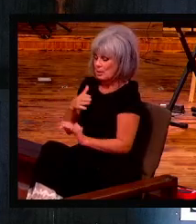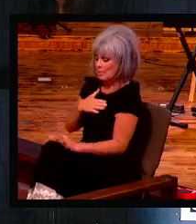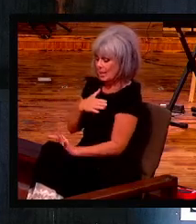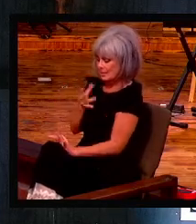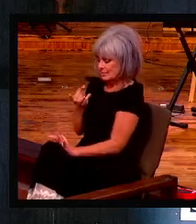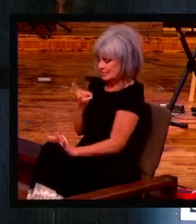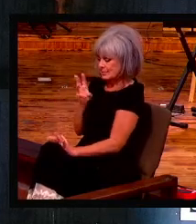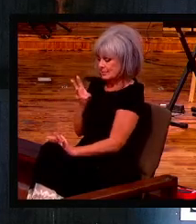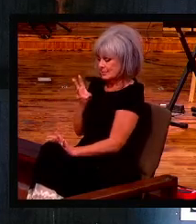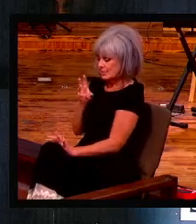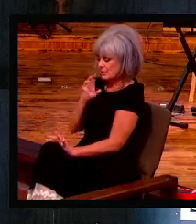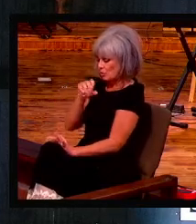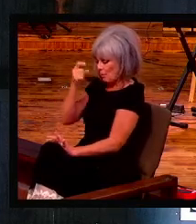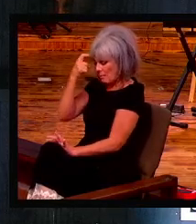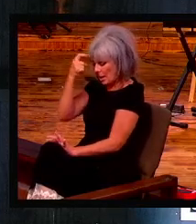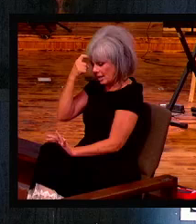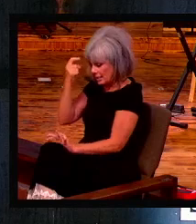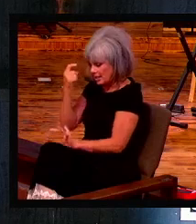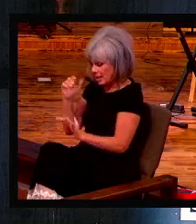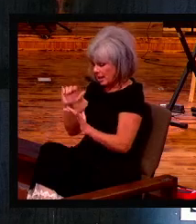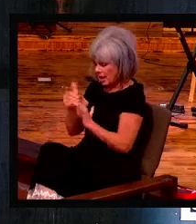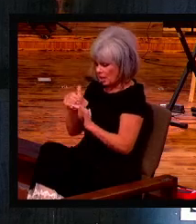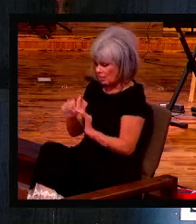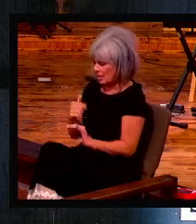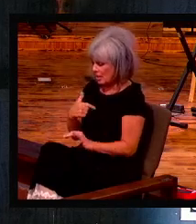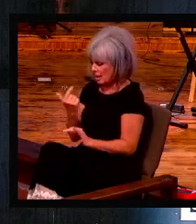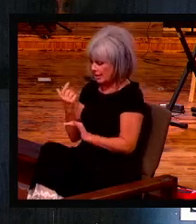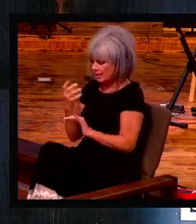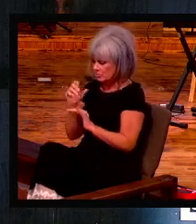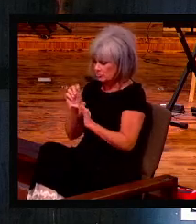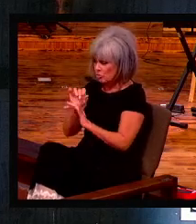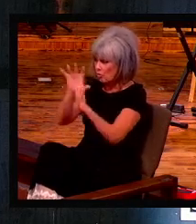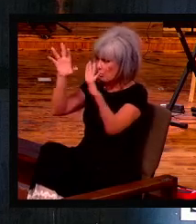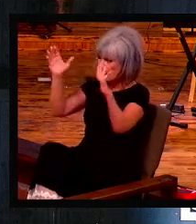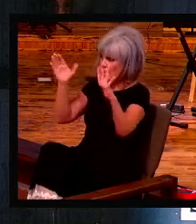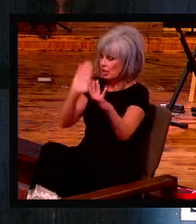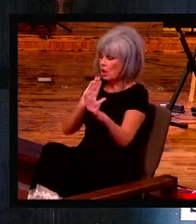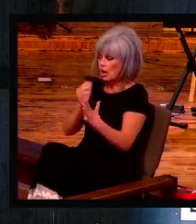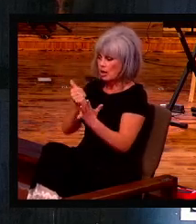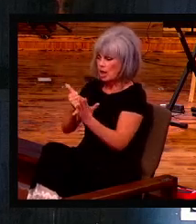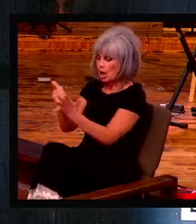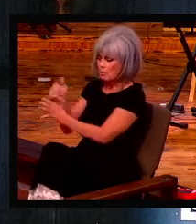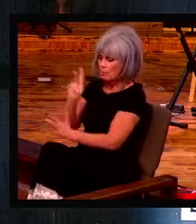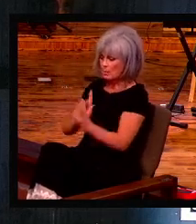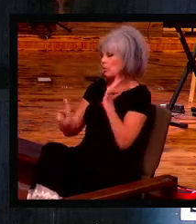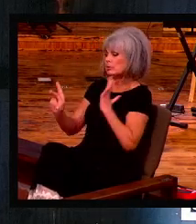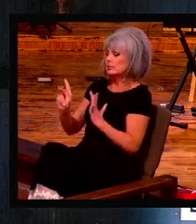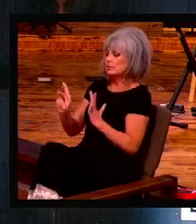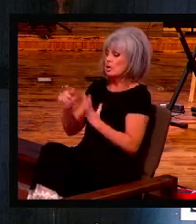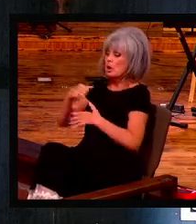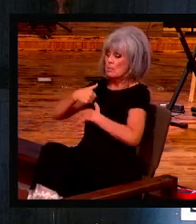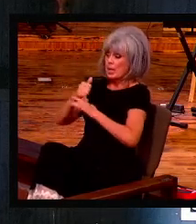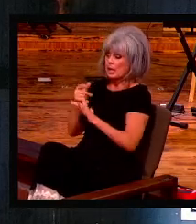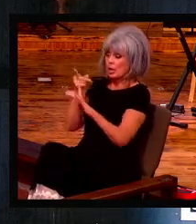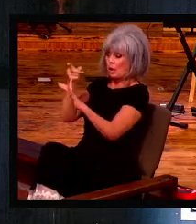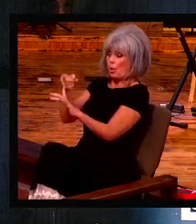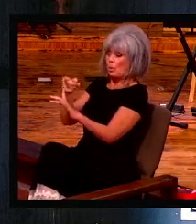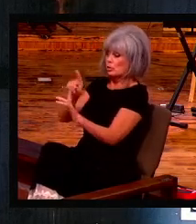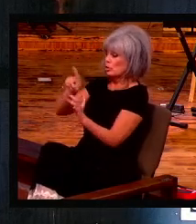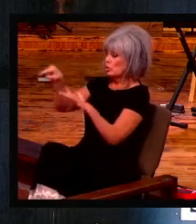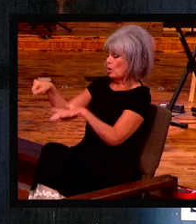I thought, man, the best thing I can do to glorify God and have the most impact to help people is make a goal to go to the